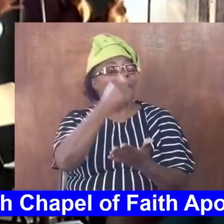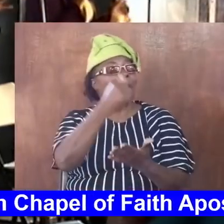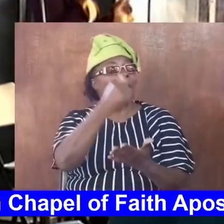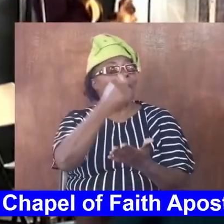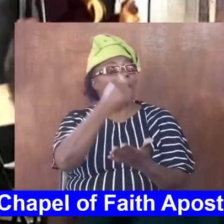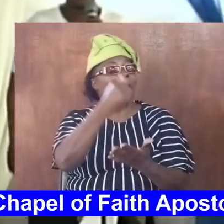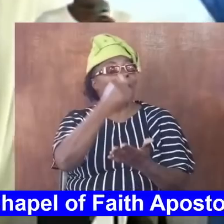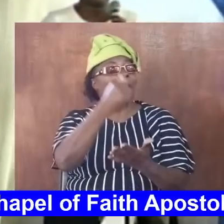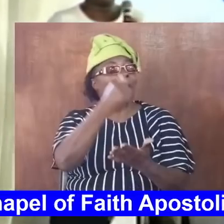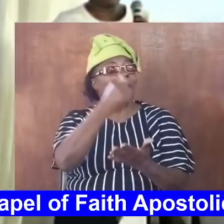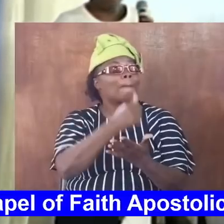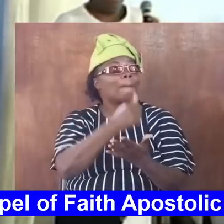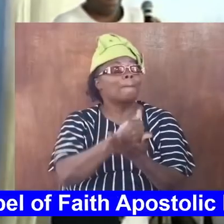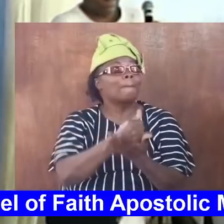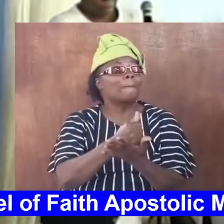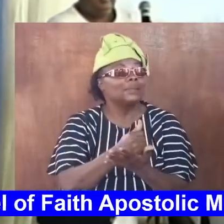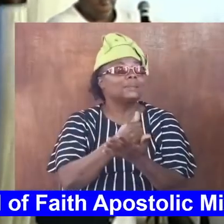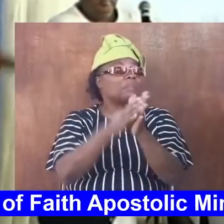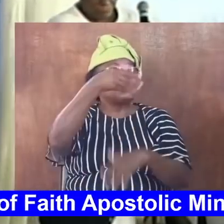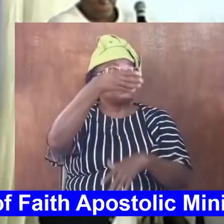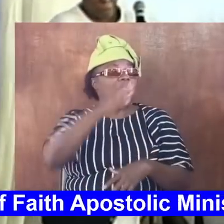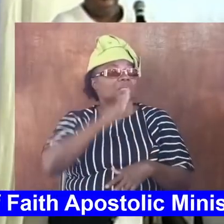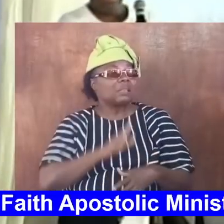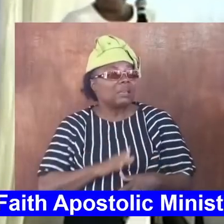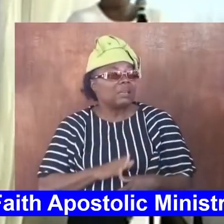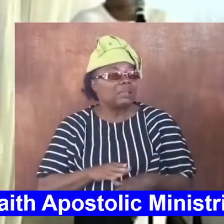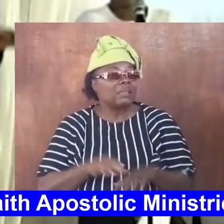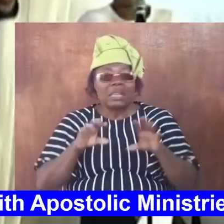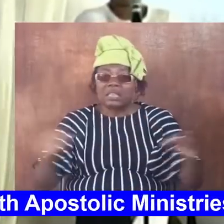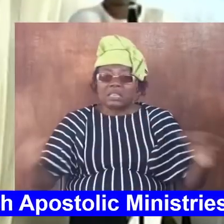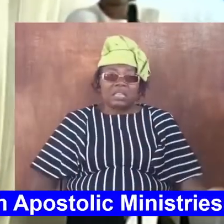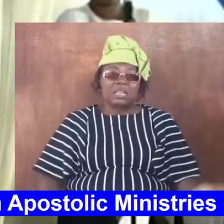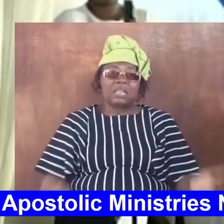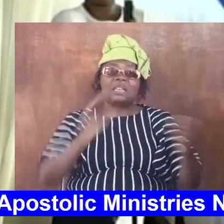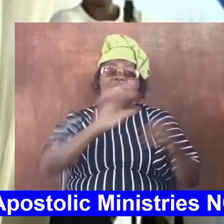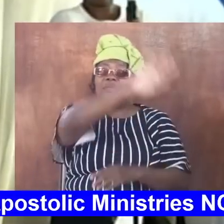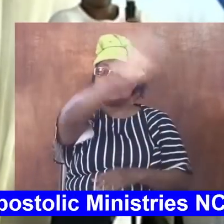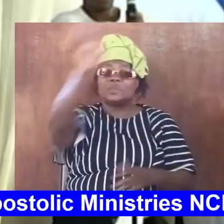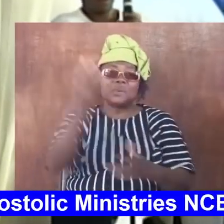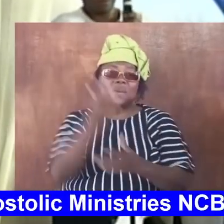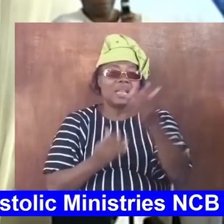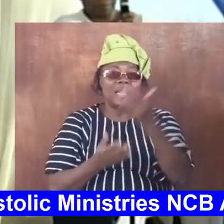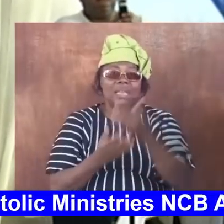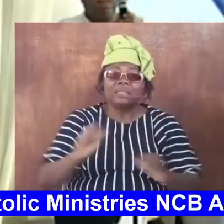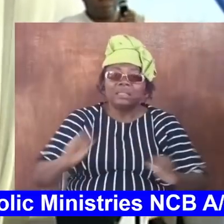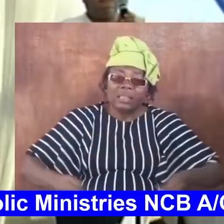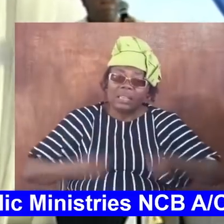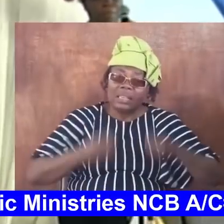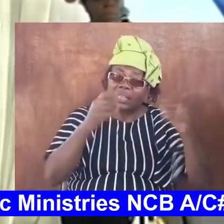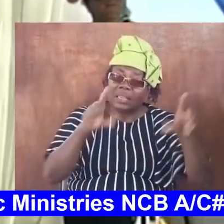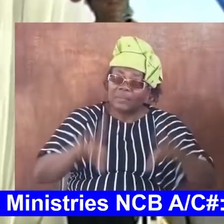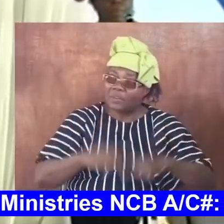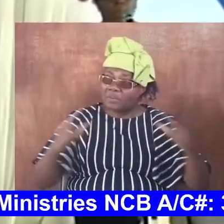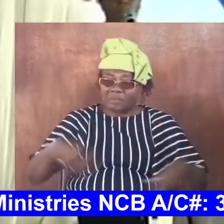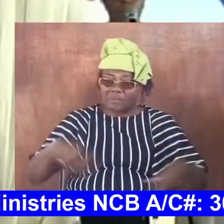through. Praise God, praise God, praise God. Can we lift our hands and give the great